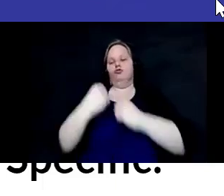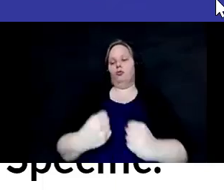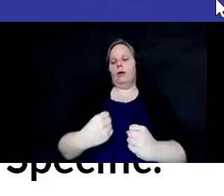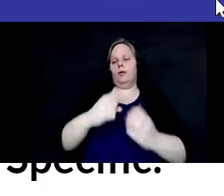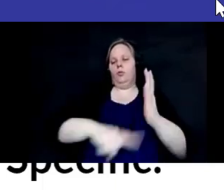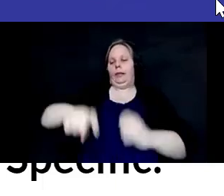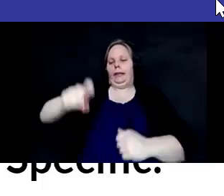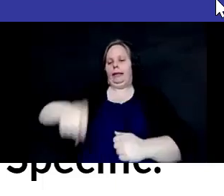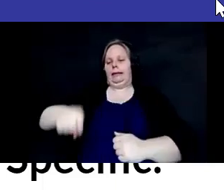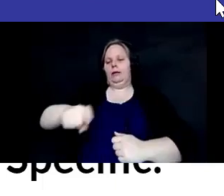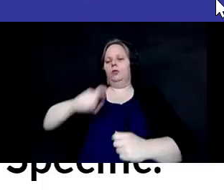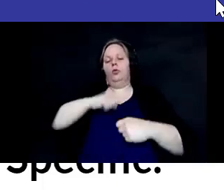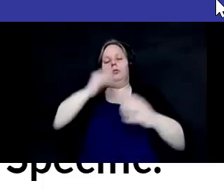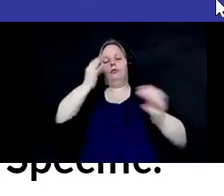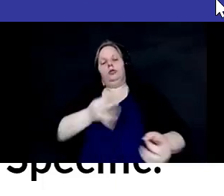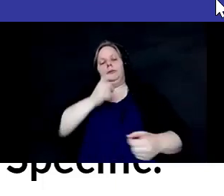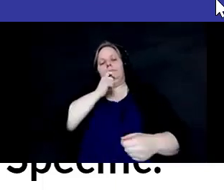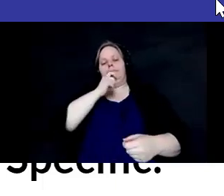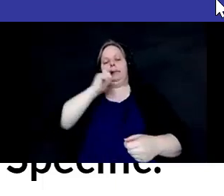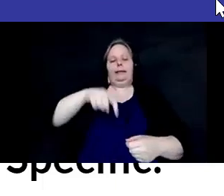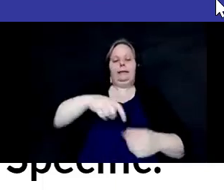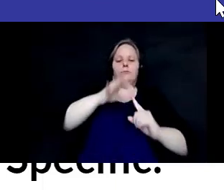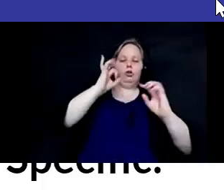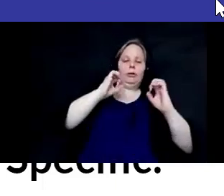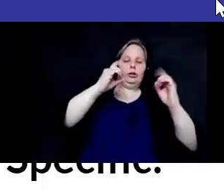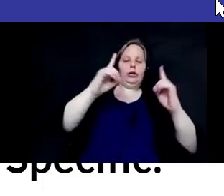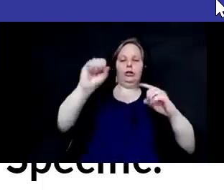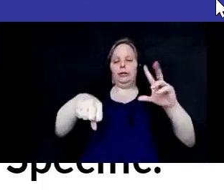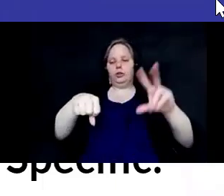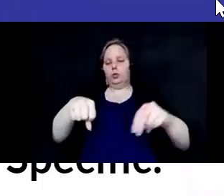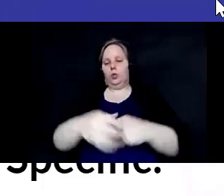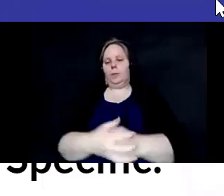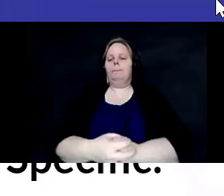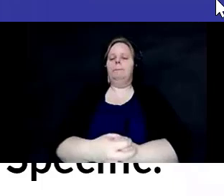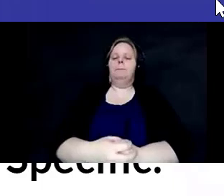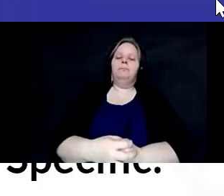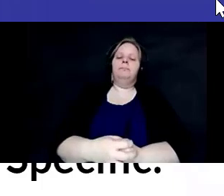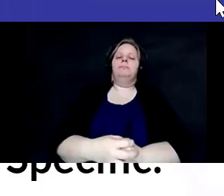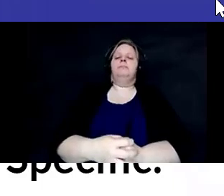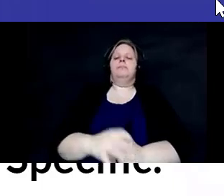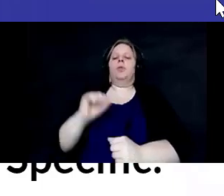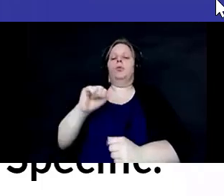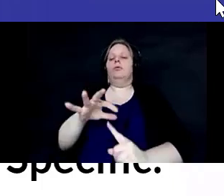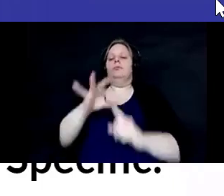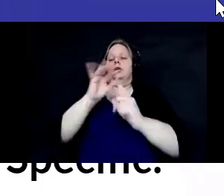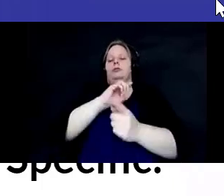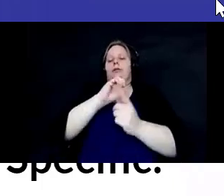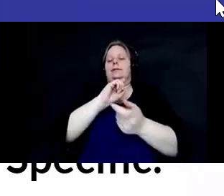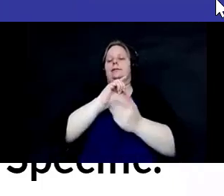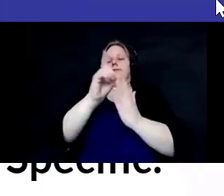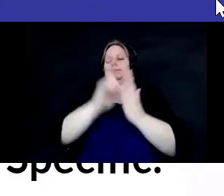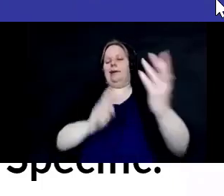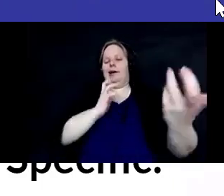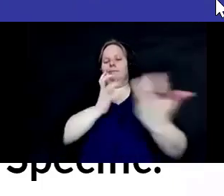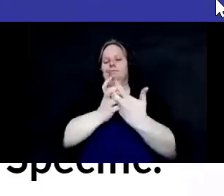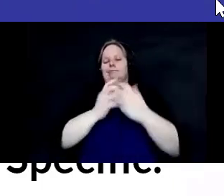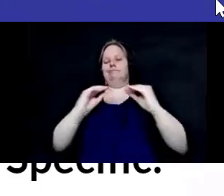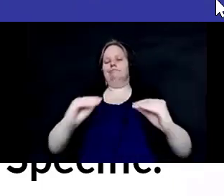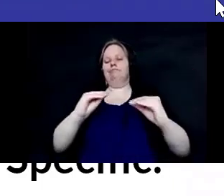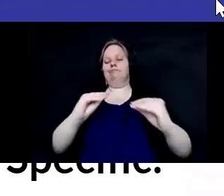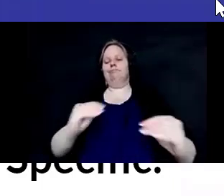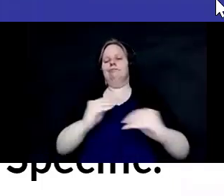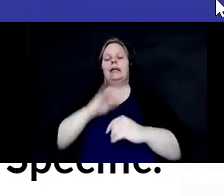determine whether the student needs special education, or in other words, specially designed instruction. To answer